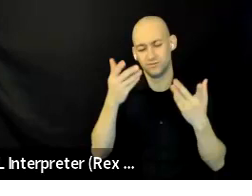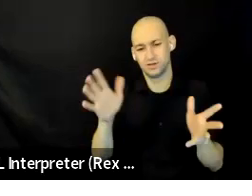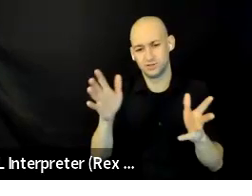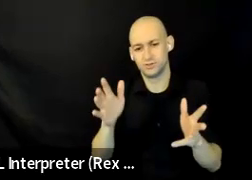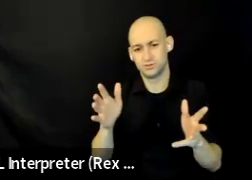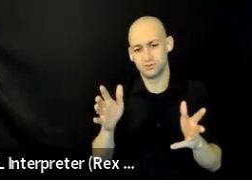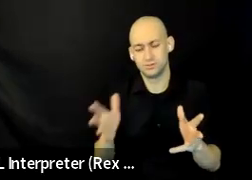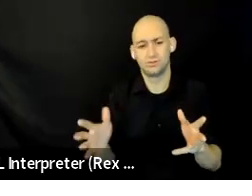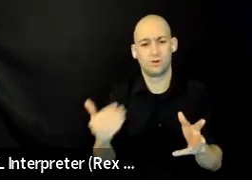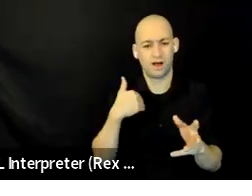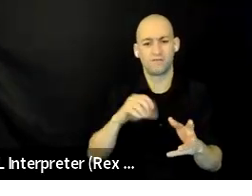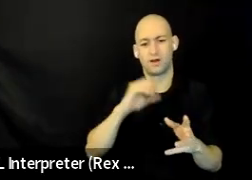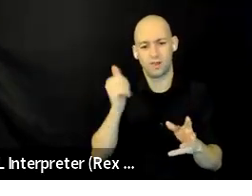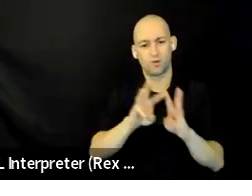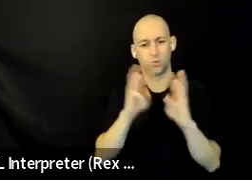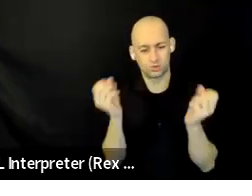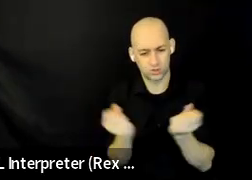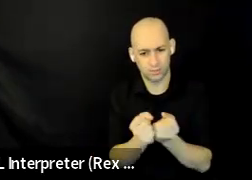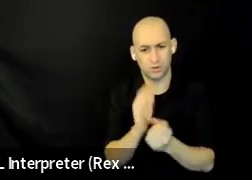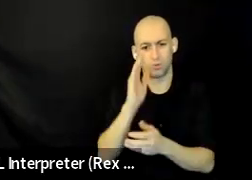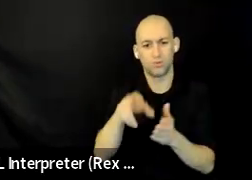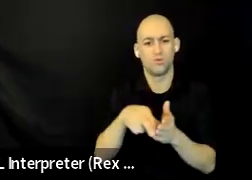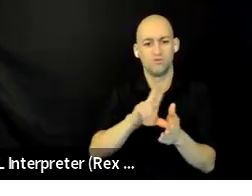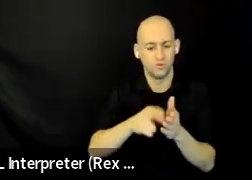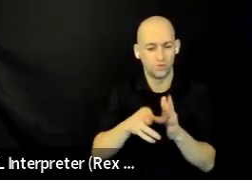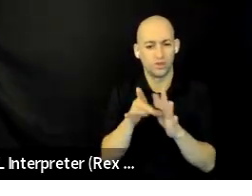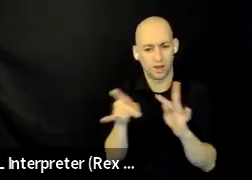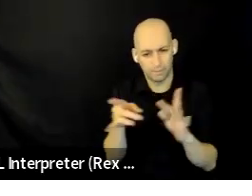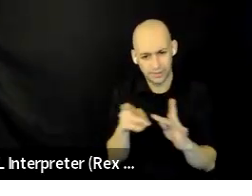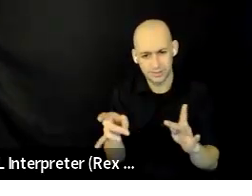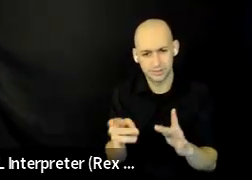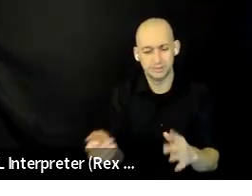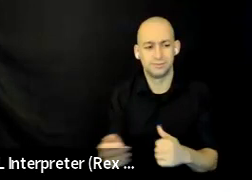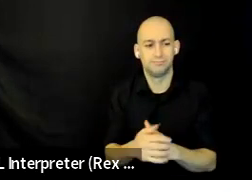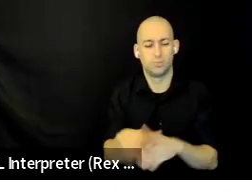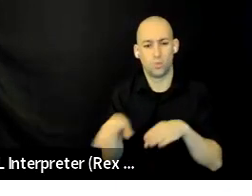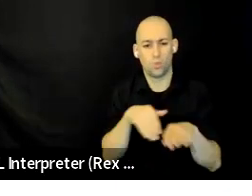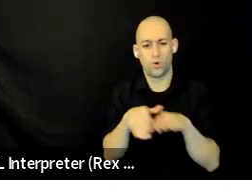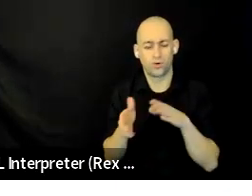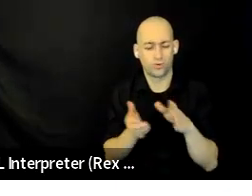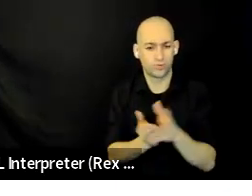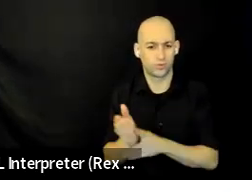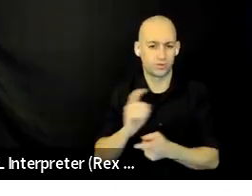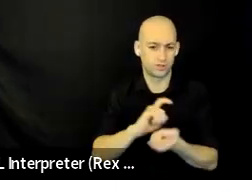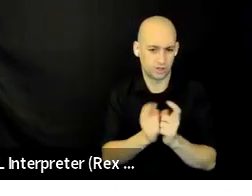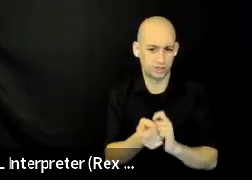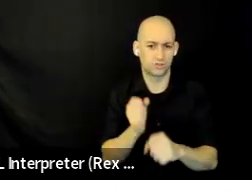we're going to hold another workshop where we're going to go over all the comments we received again and walk folks through the changes that we've